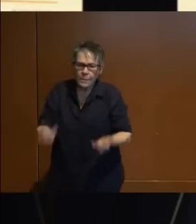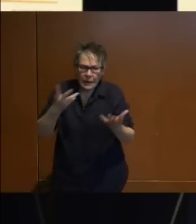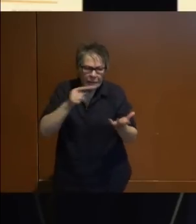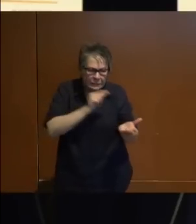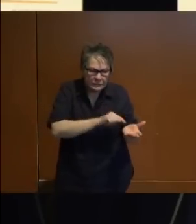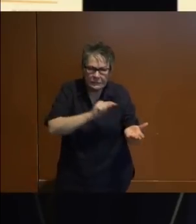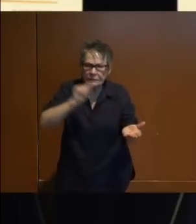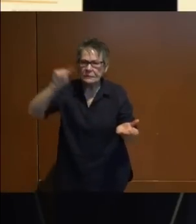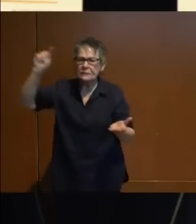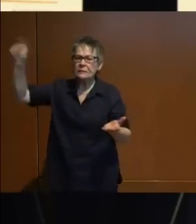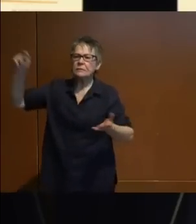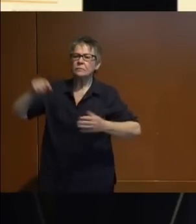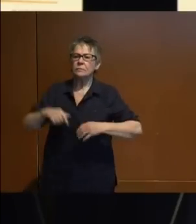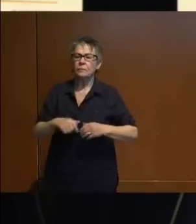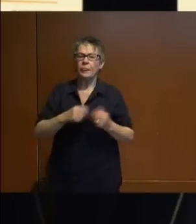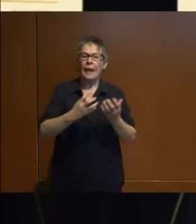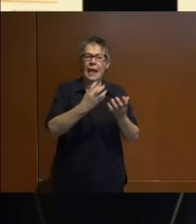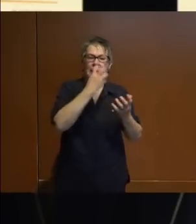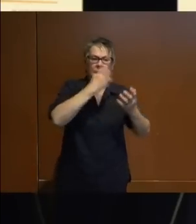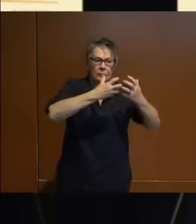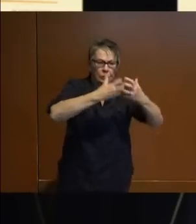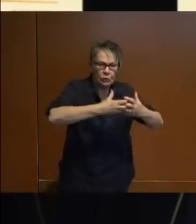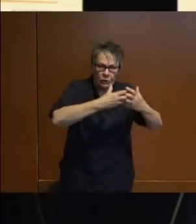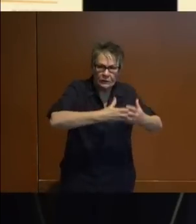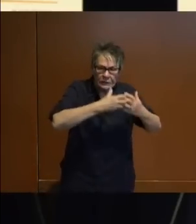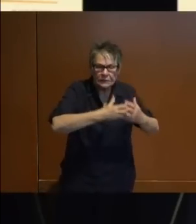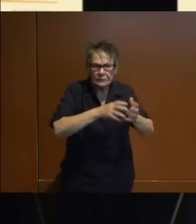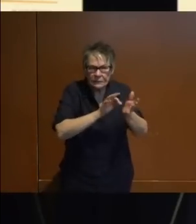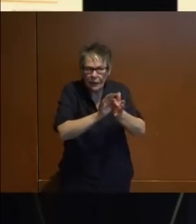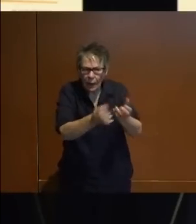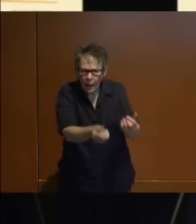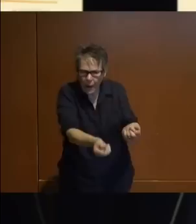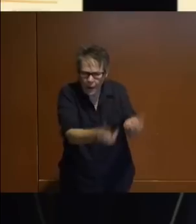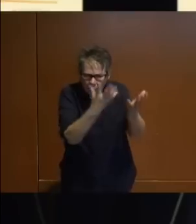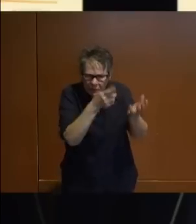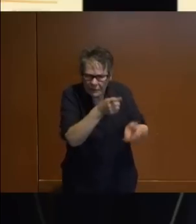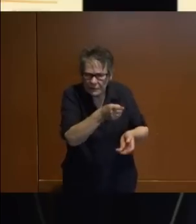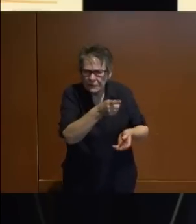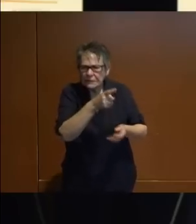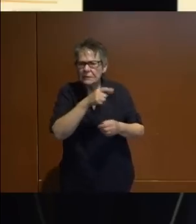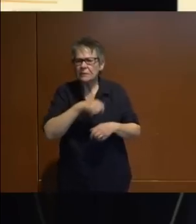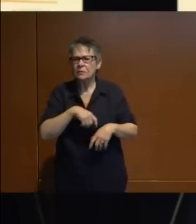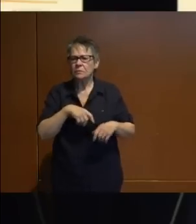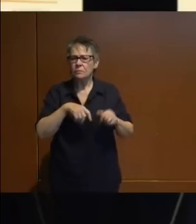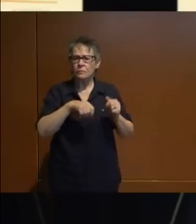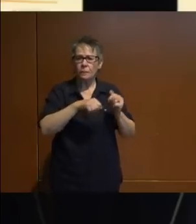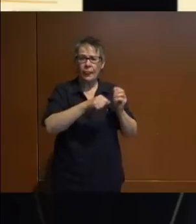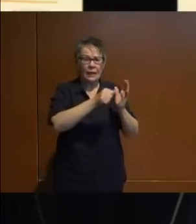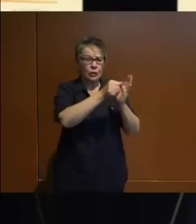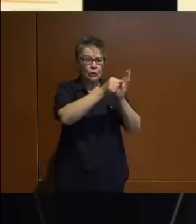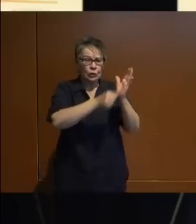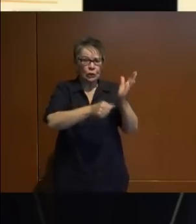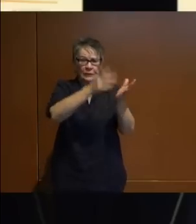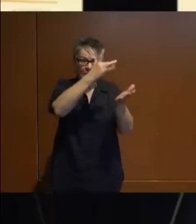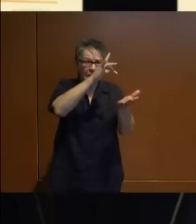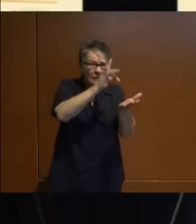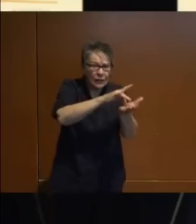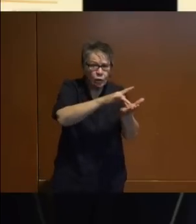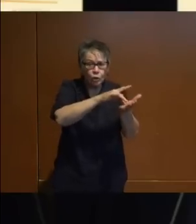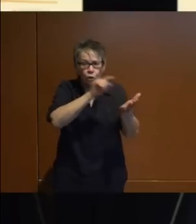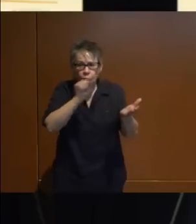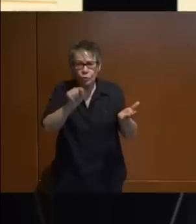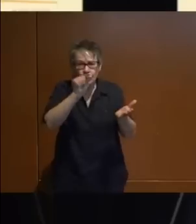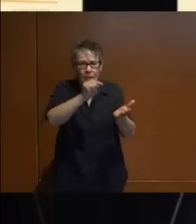our hospitals. So remember, elective surgeries have been curtailed, so we can redeploy even within our